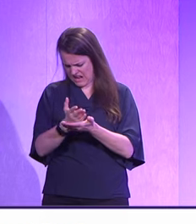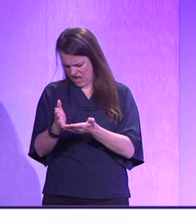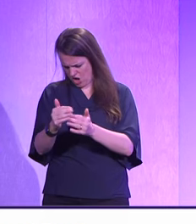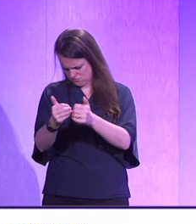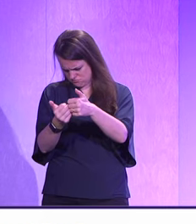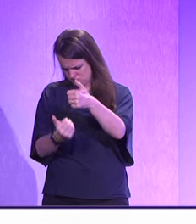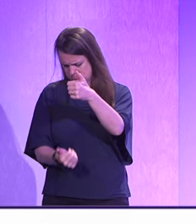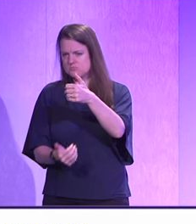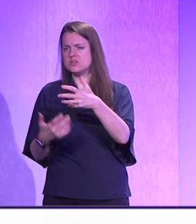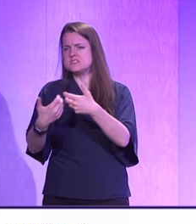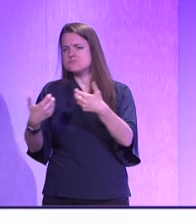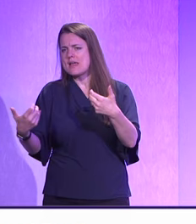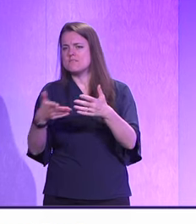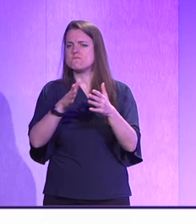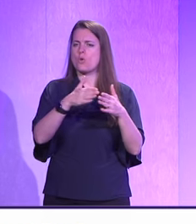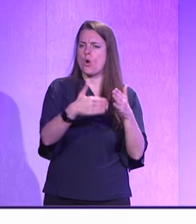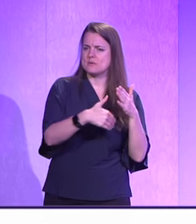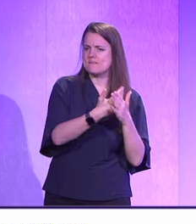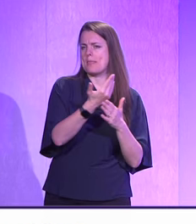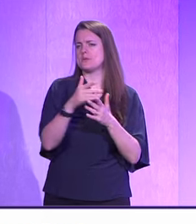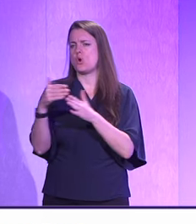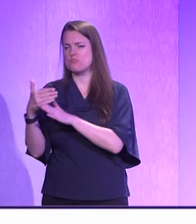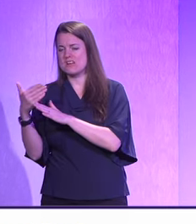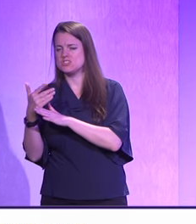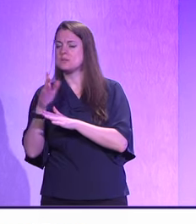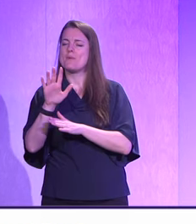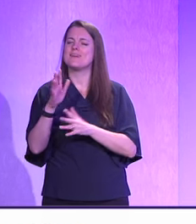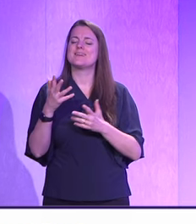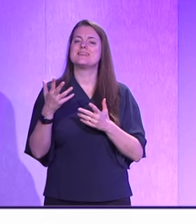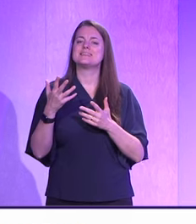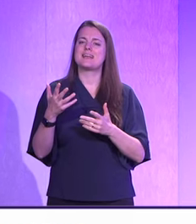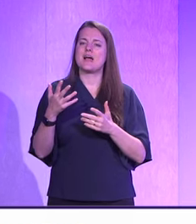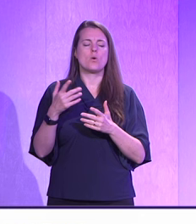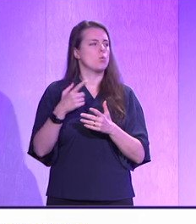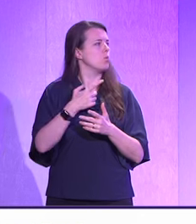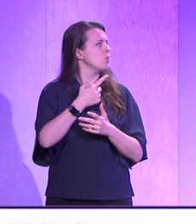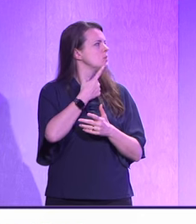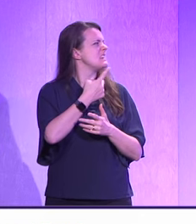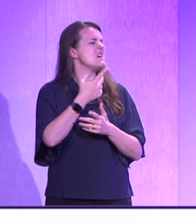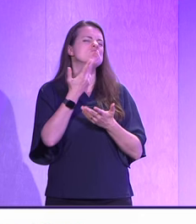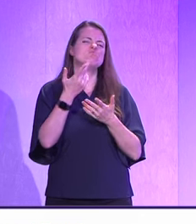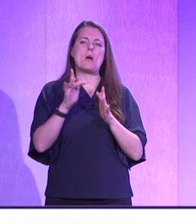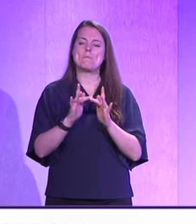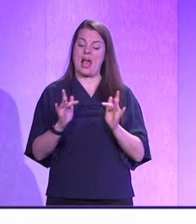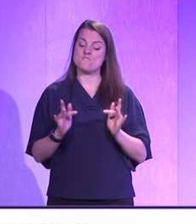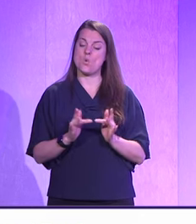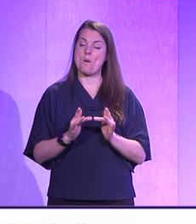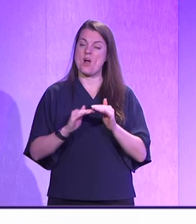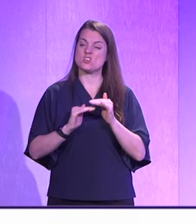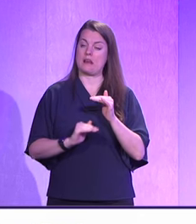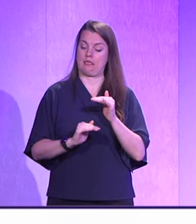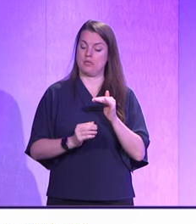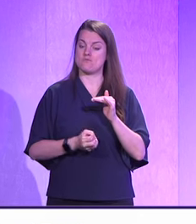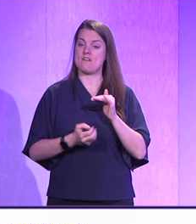sort of development and operations. These days, we sort of represent that like we've got a kind of platform underneath that's providing